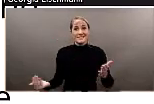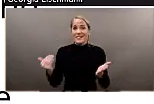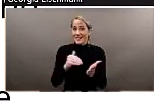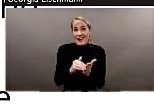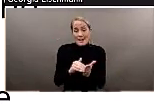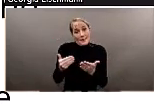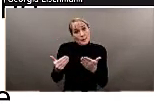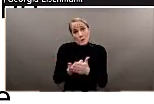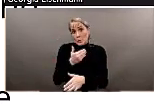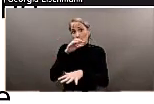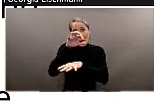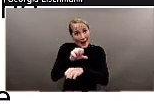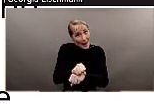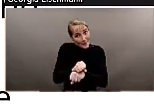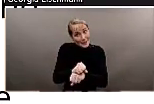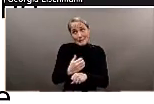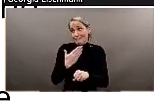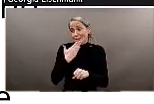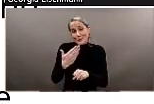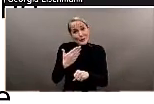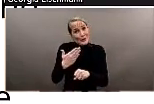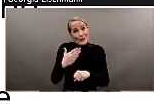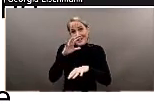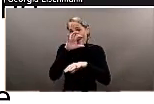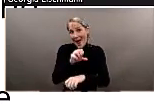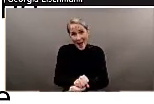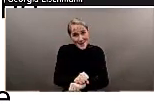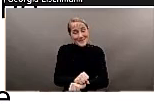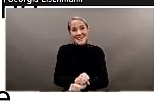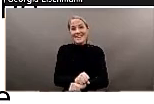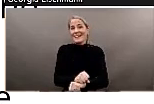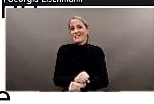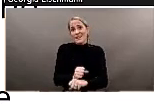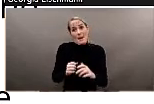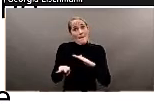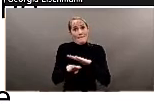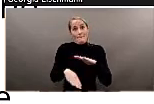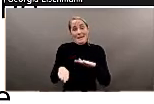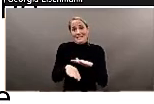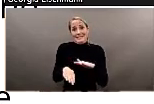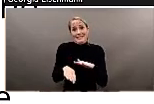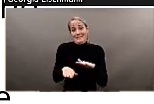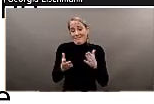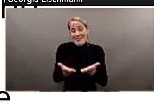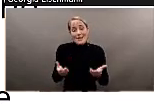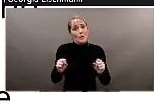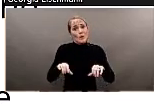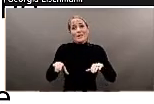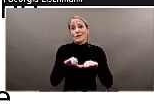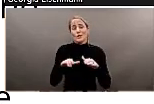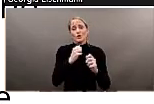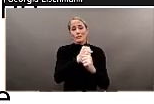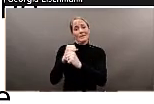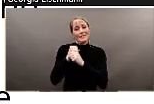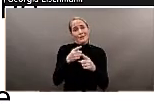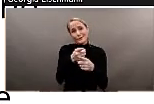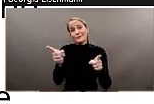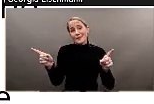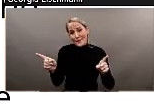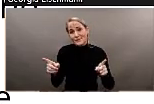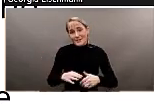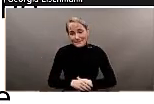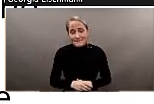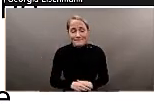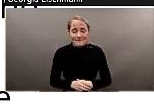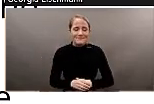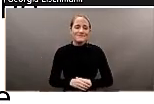doc comes on and the new provider, they clean the workstation right after I leave, and they do it again at the end. And that's just, basics and something we probably should have been doing